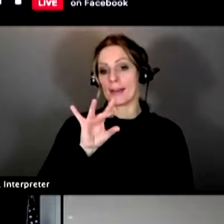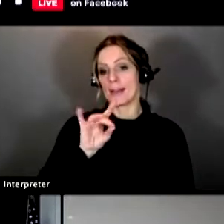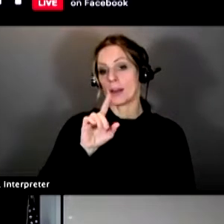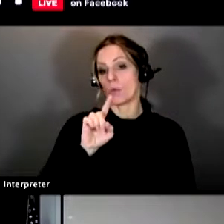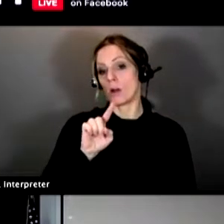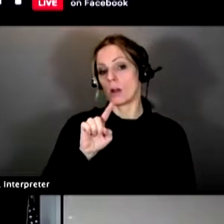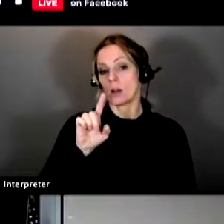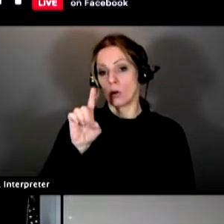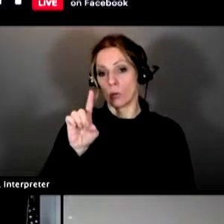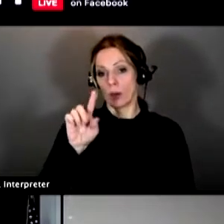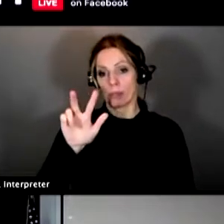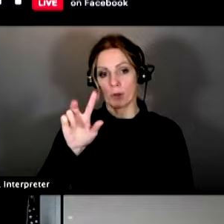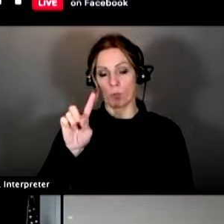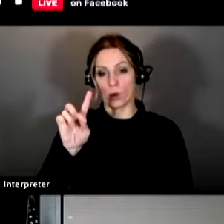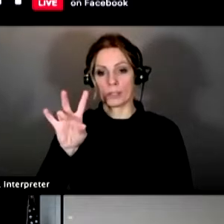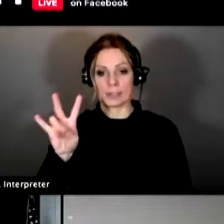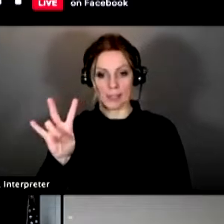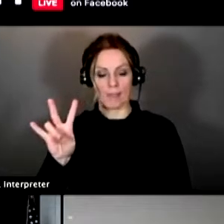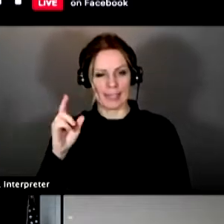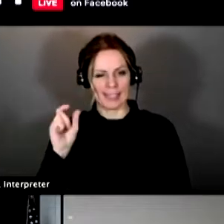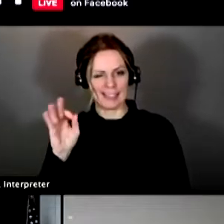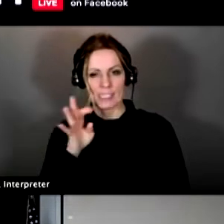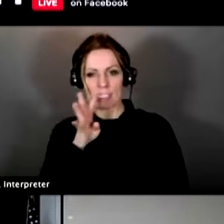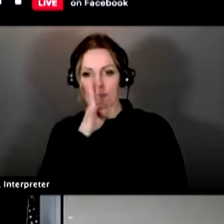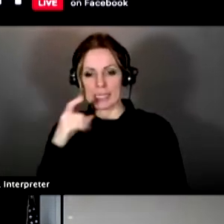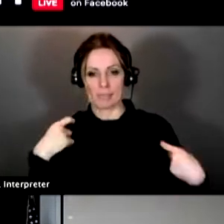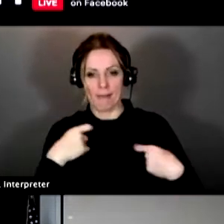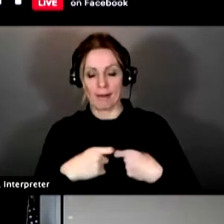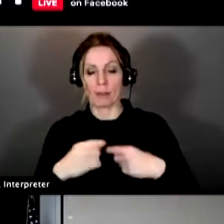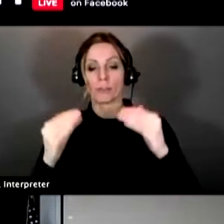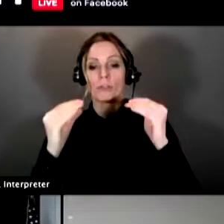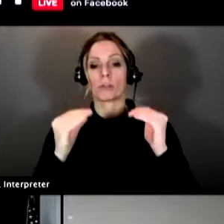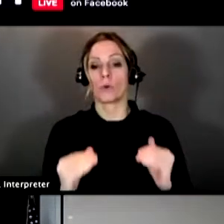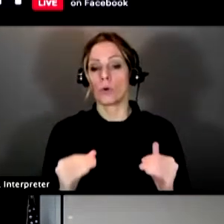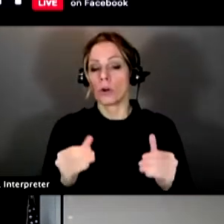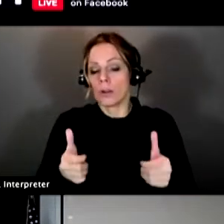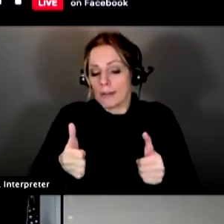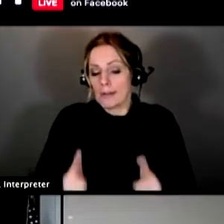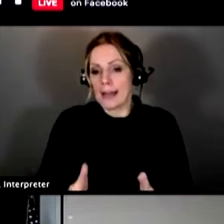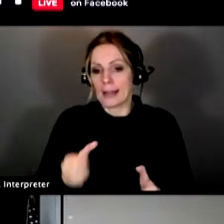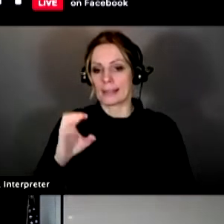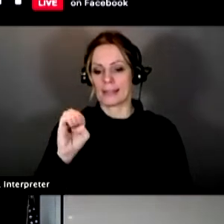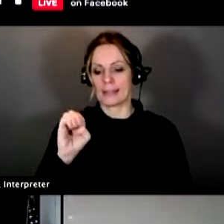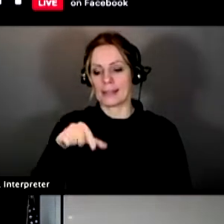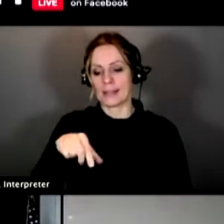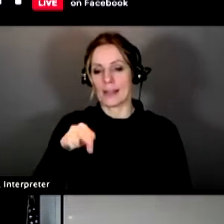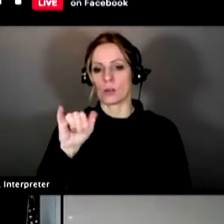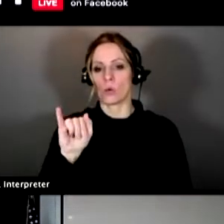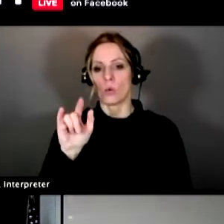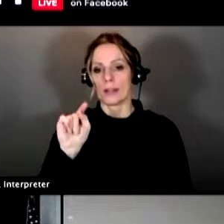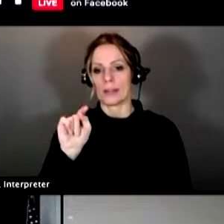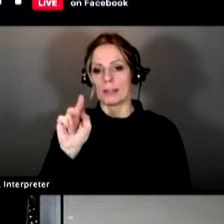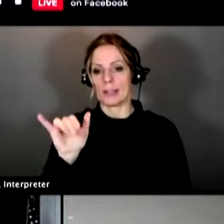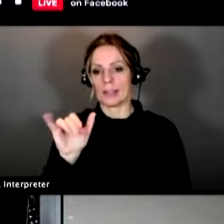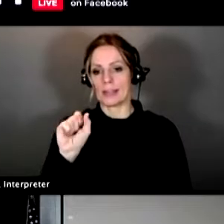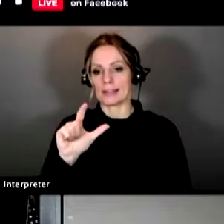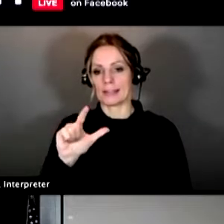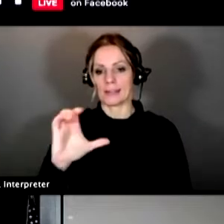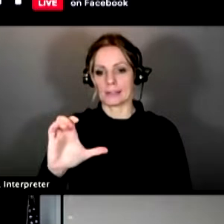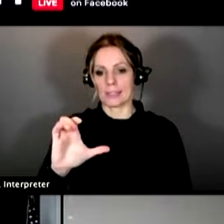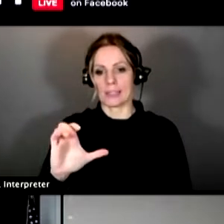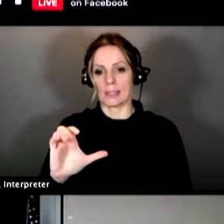844-881-1317 for Spanish speakers. And again, you can text Equity SLC to the phone number 22333. And then after that text